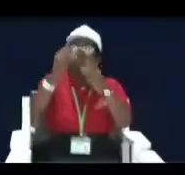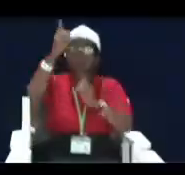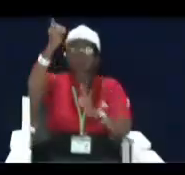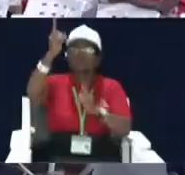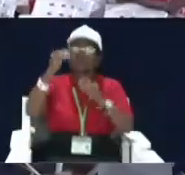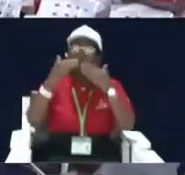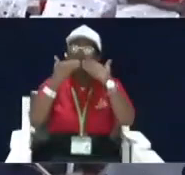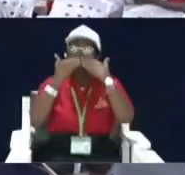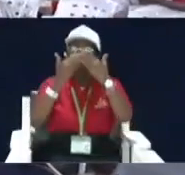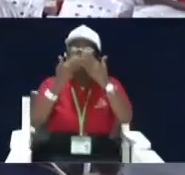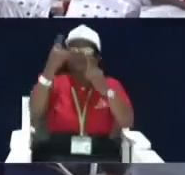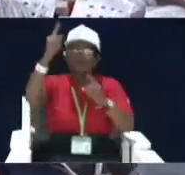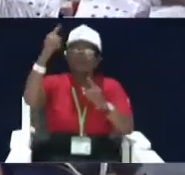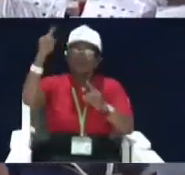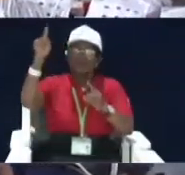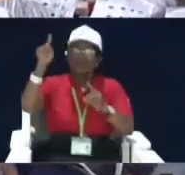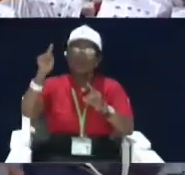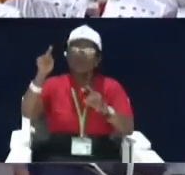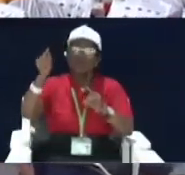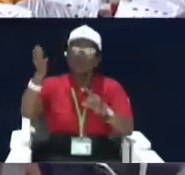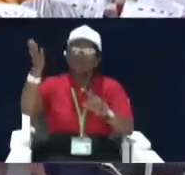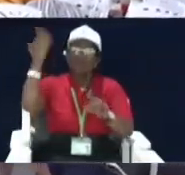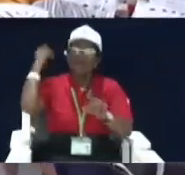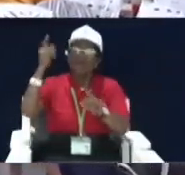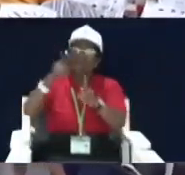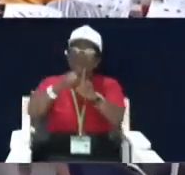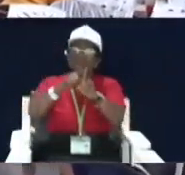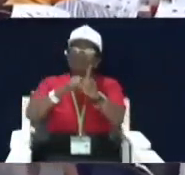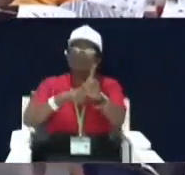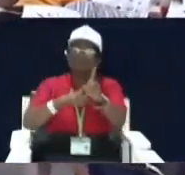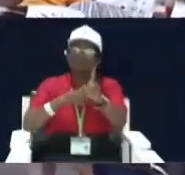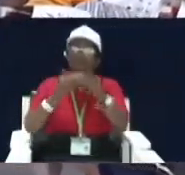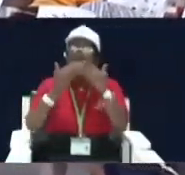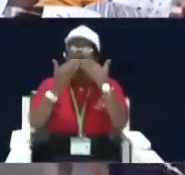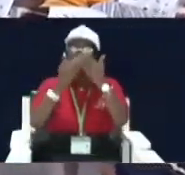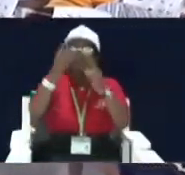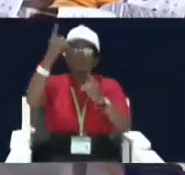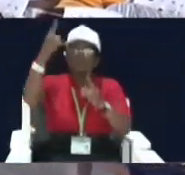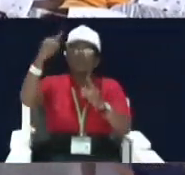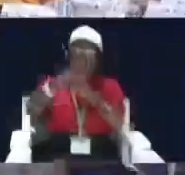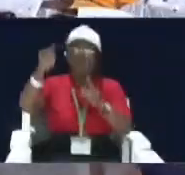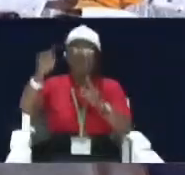Thank you for last month. Thank you for